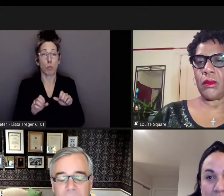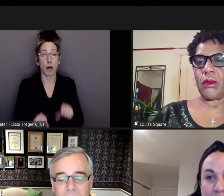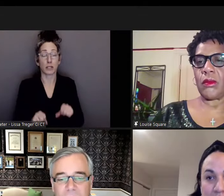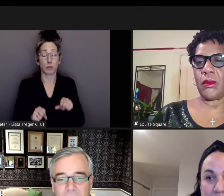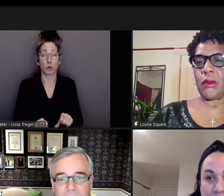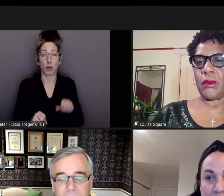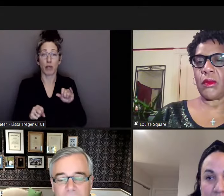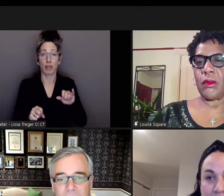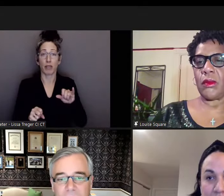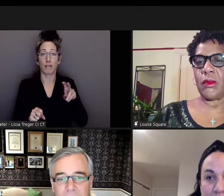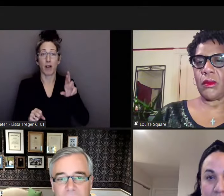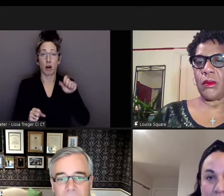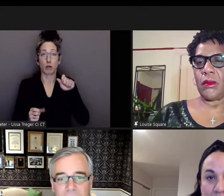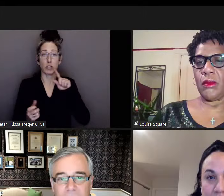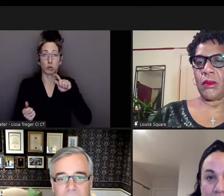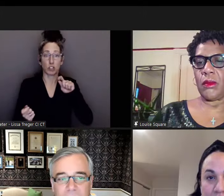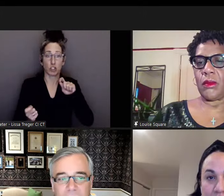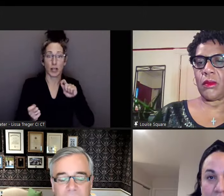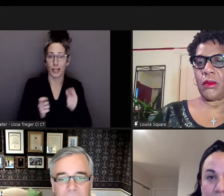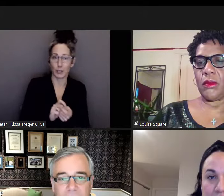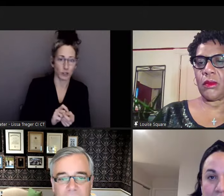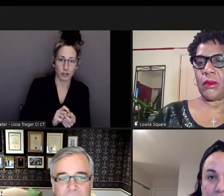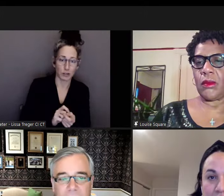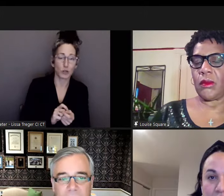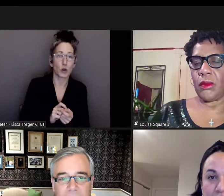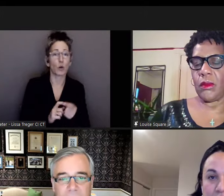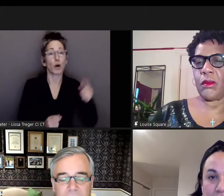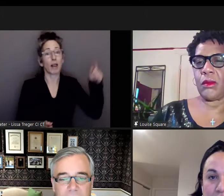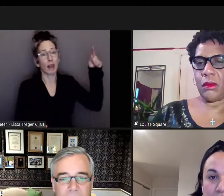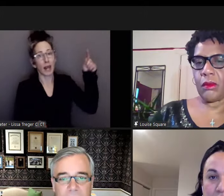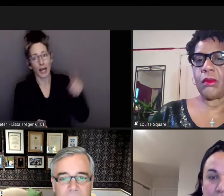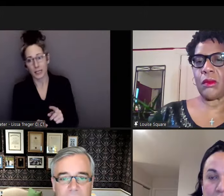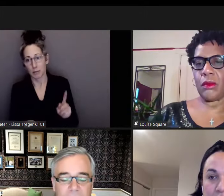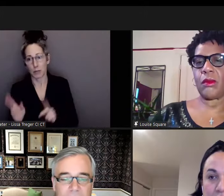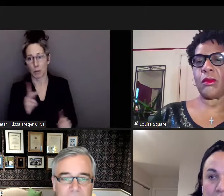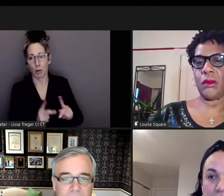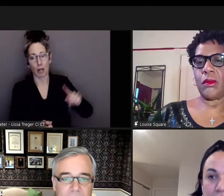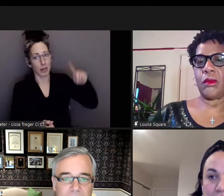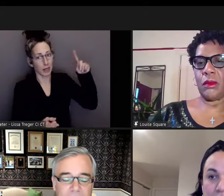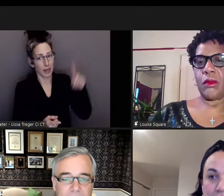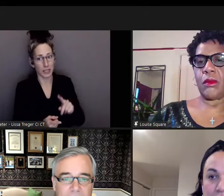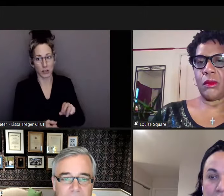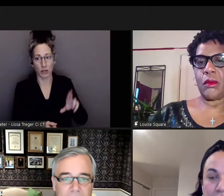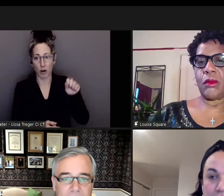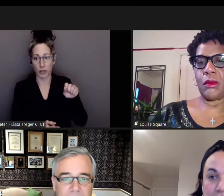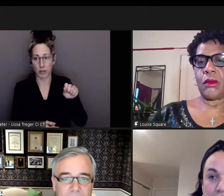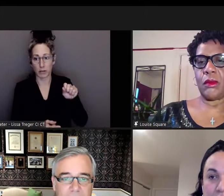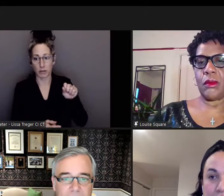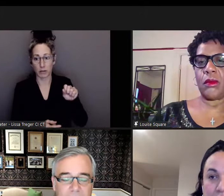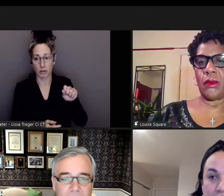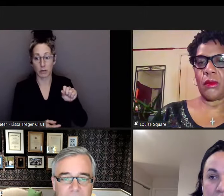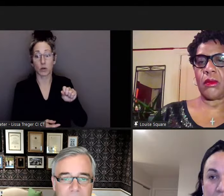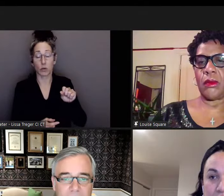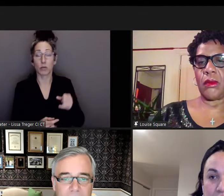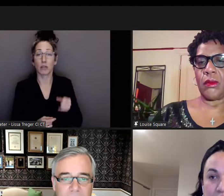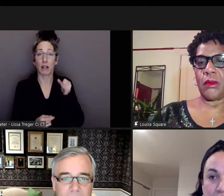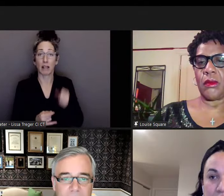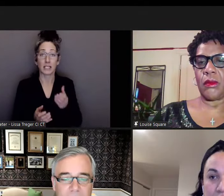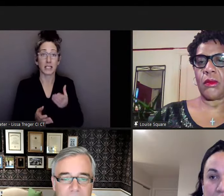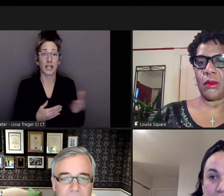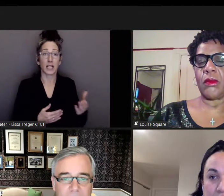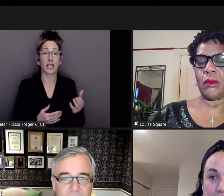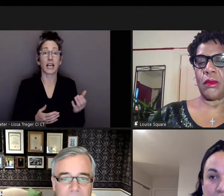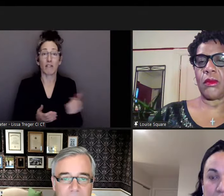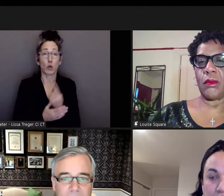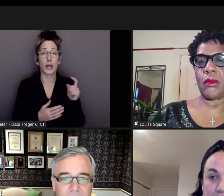is changing. And so, when your chance comes and your time is up, the best chance we have to beat this thing, guys, is to get ourselves